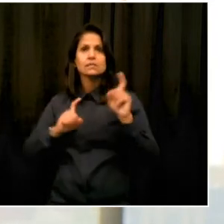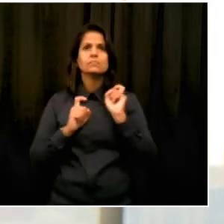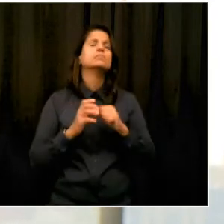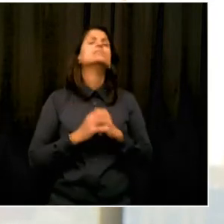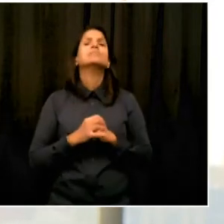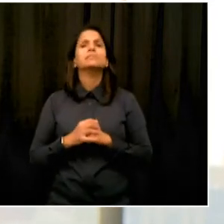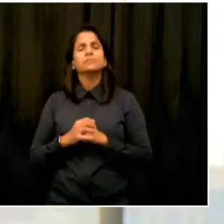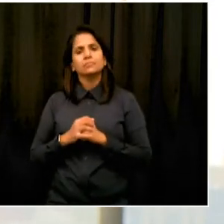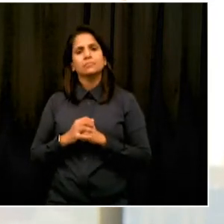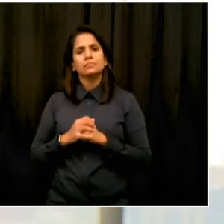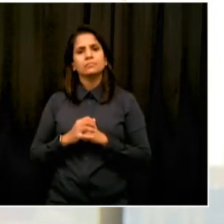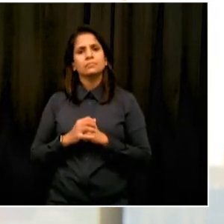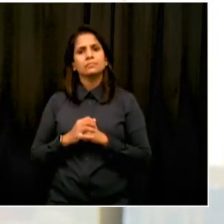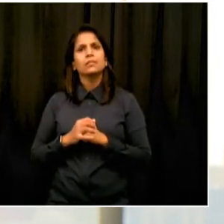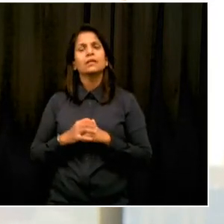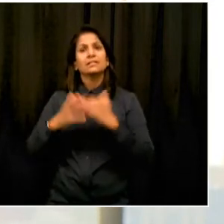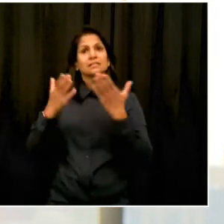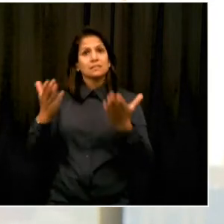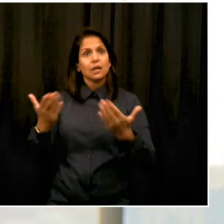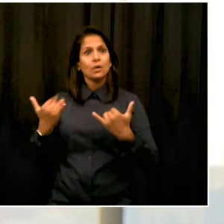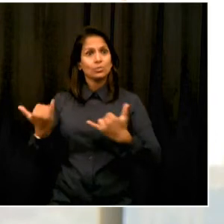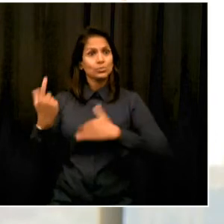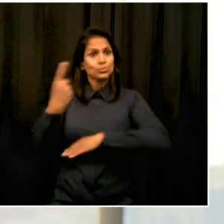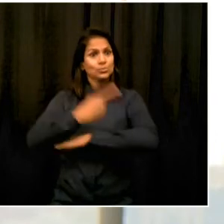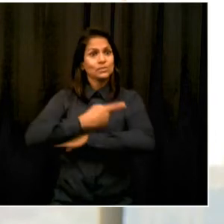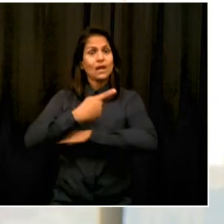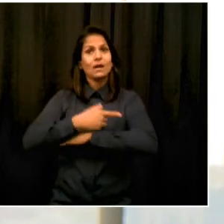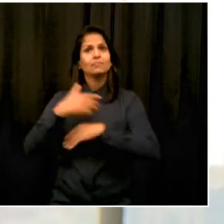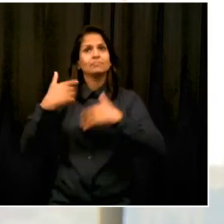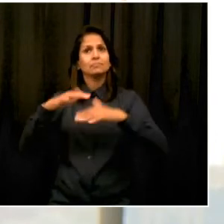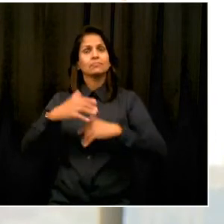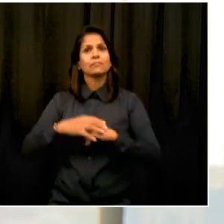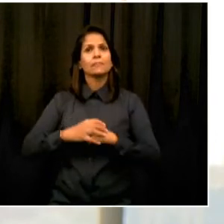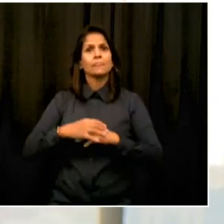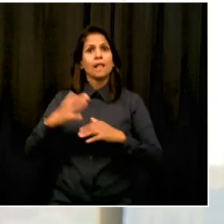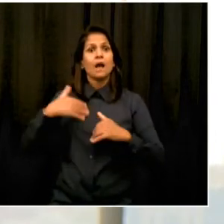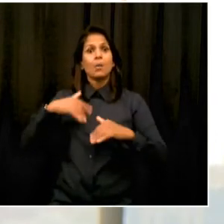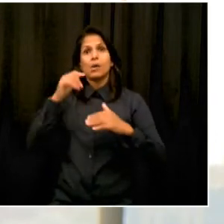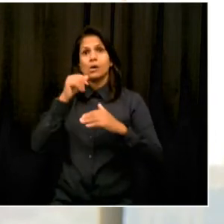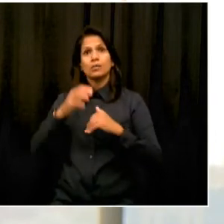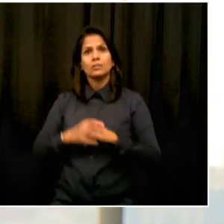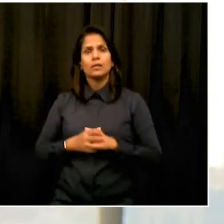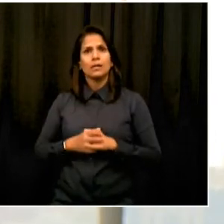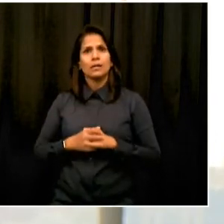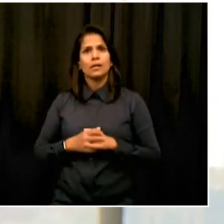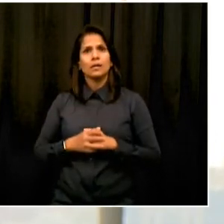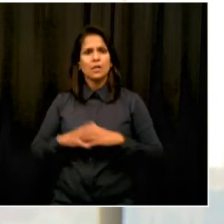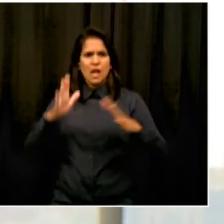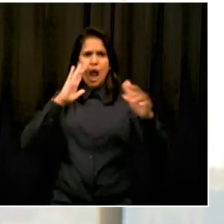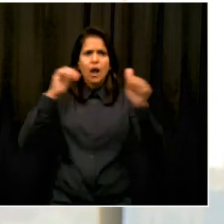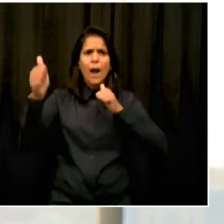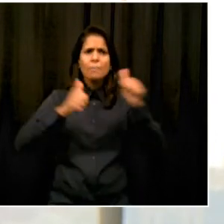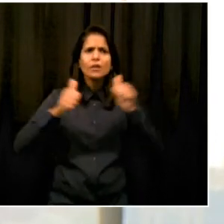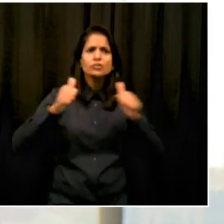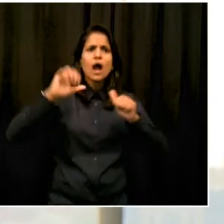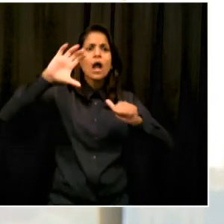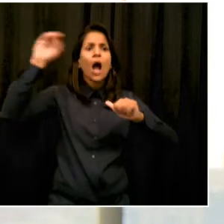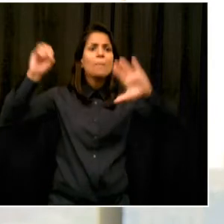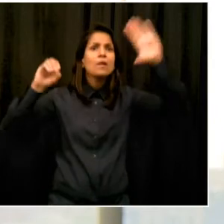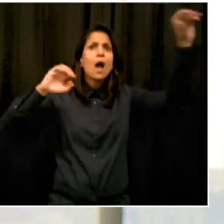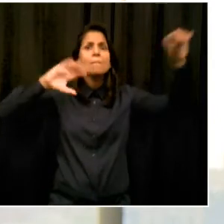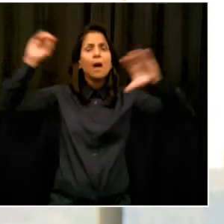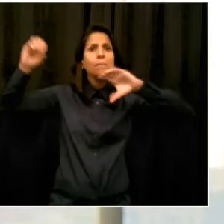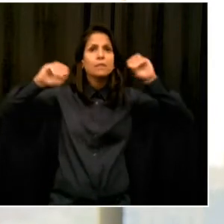off a rapid testing design competition to bring the best ideas forward.